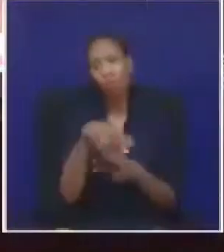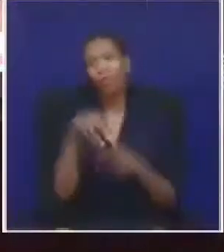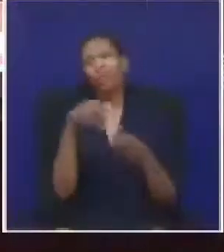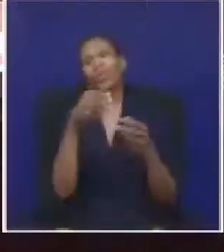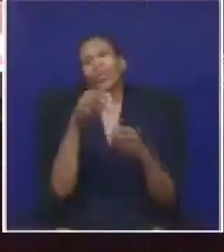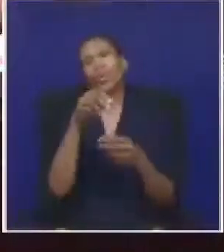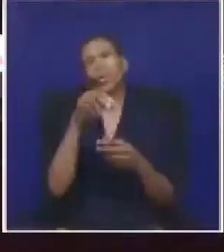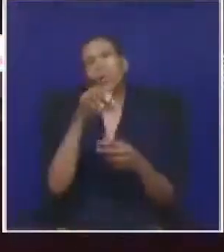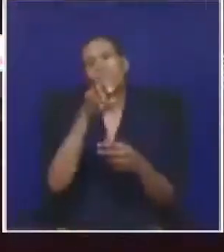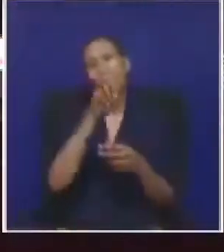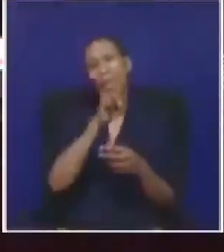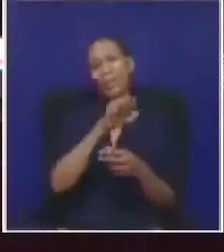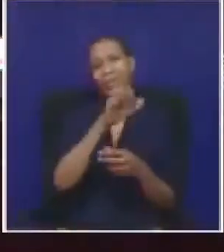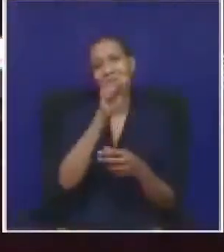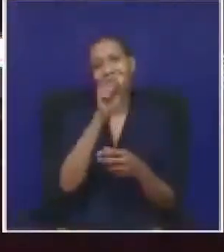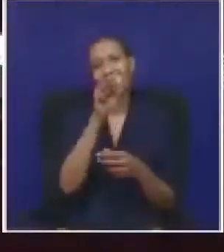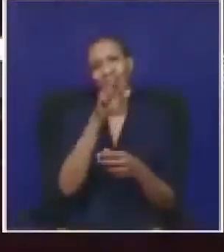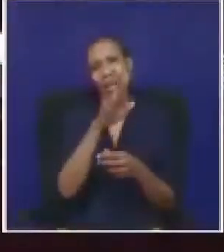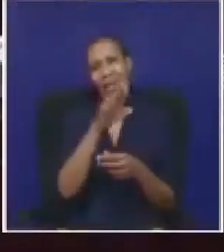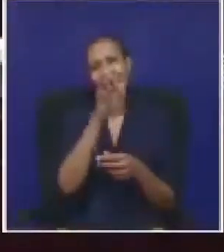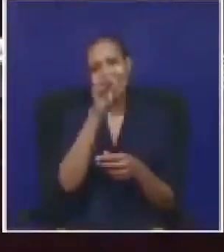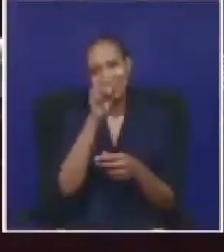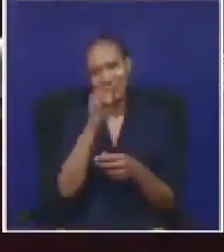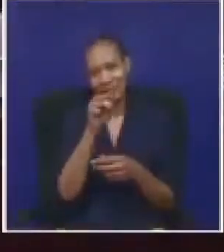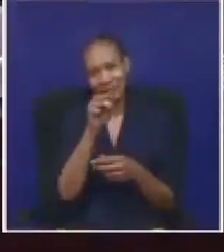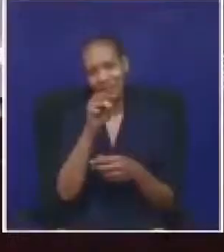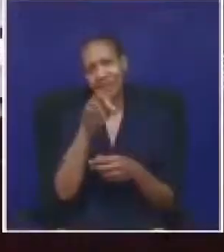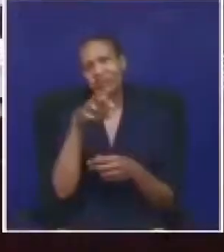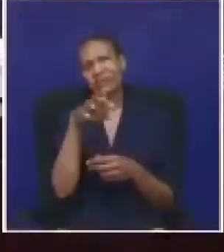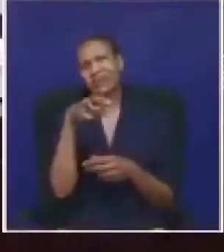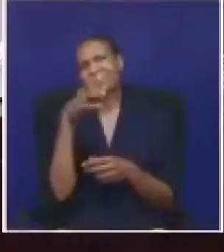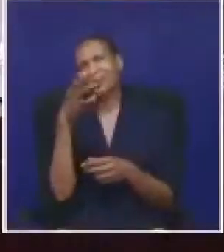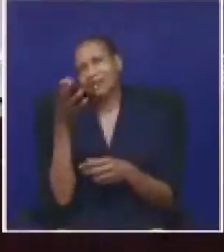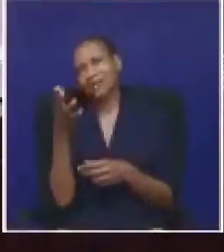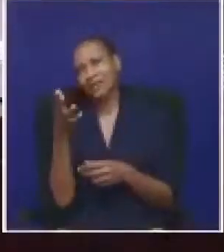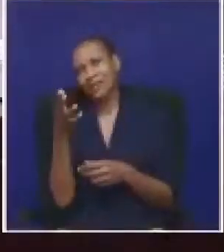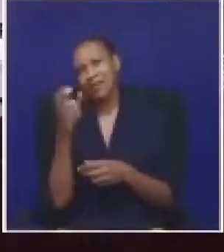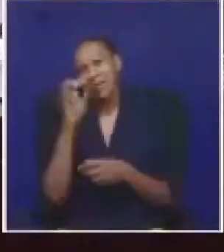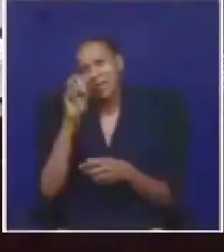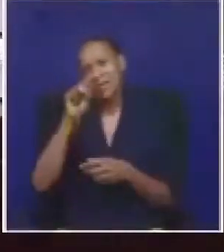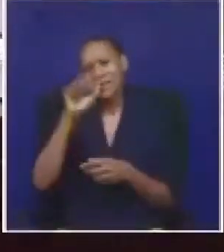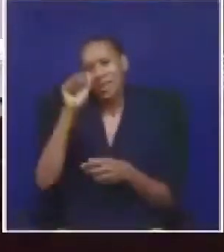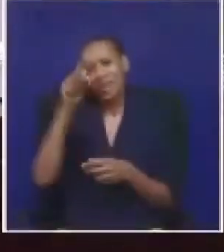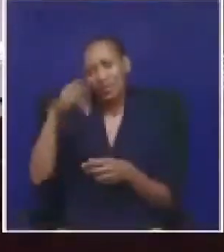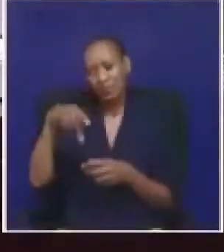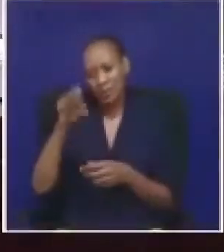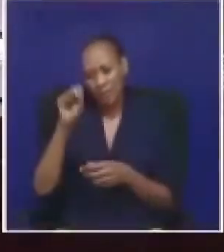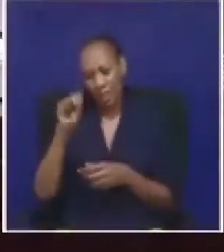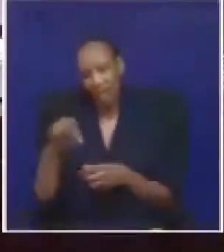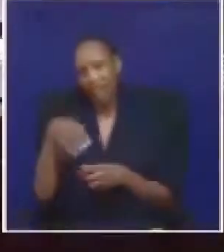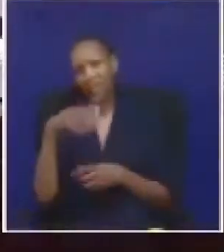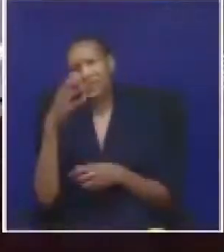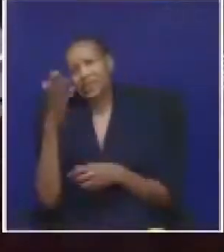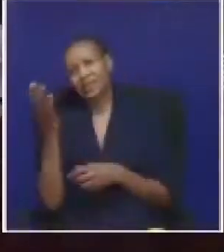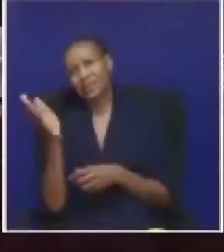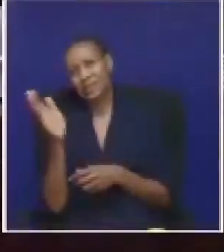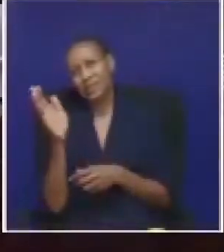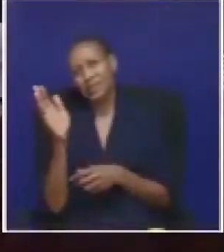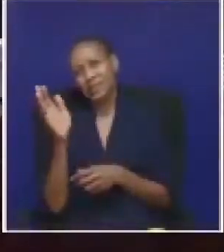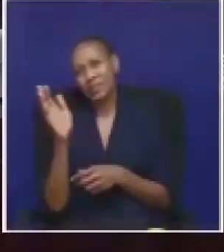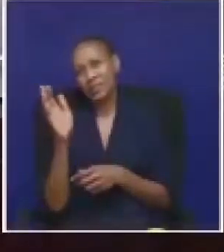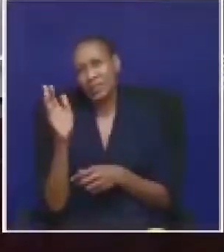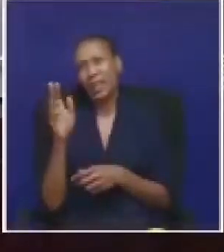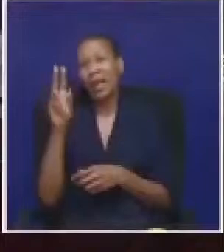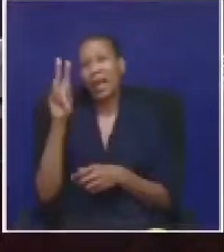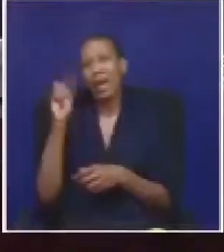South African Revenue Service, SAPS Detective Service and Crime Intelligence, and